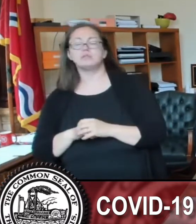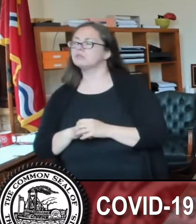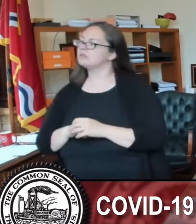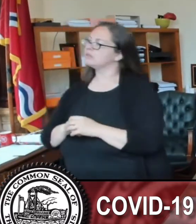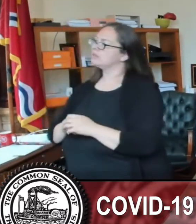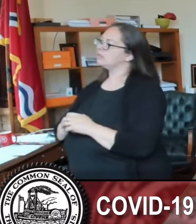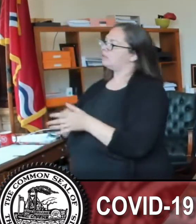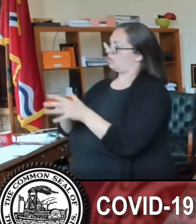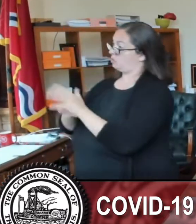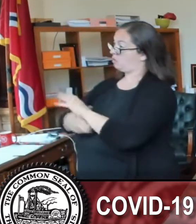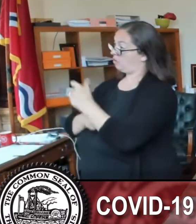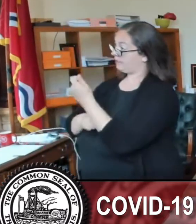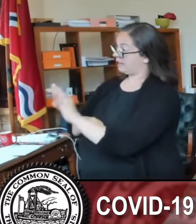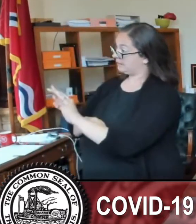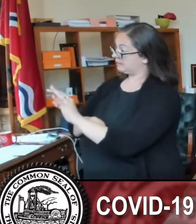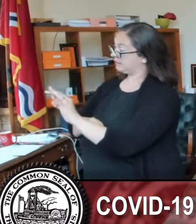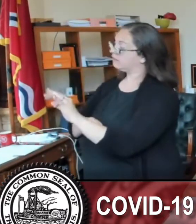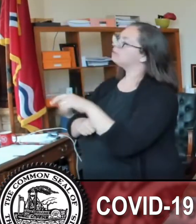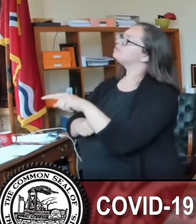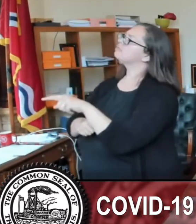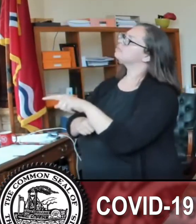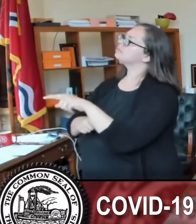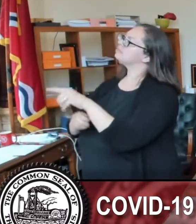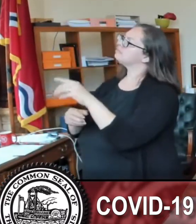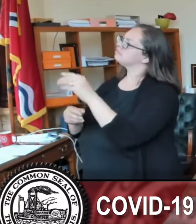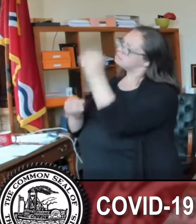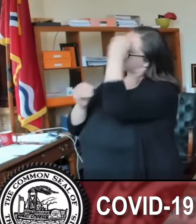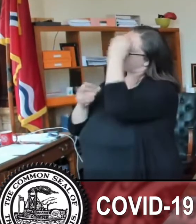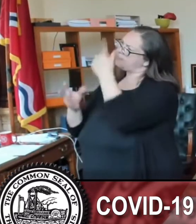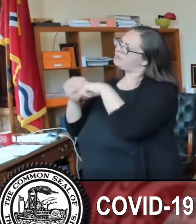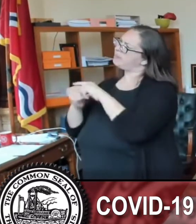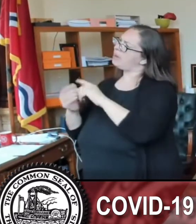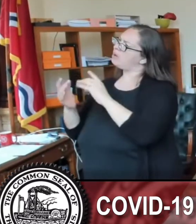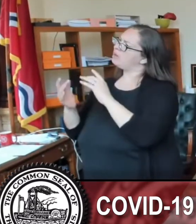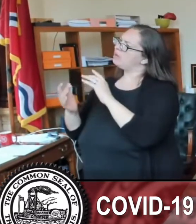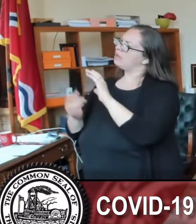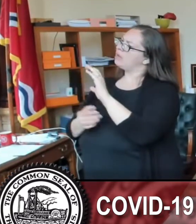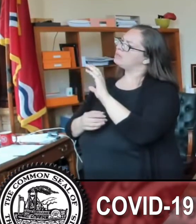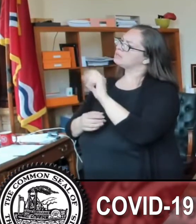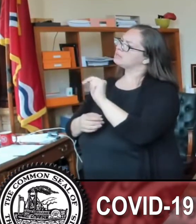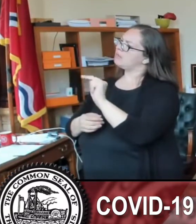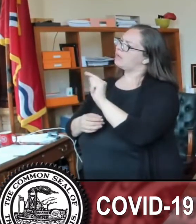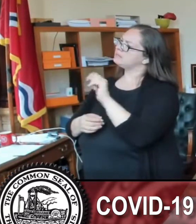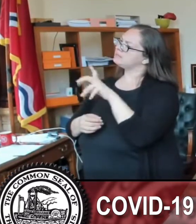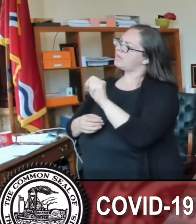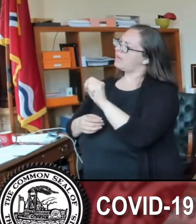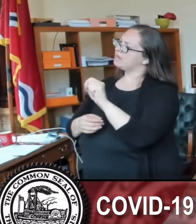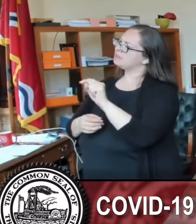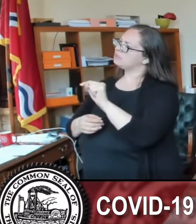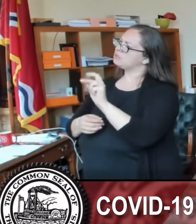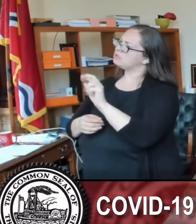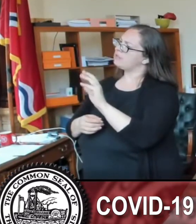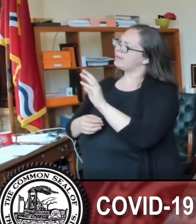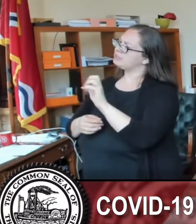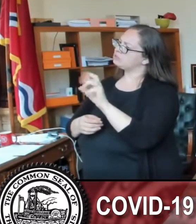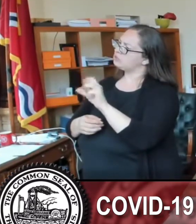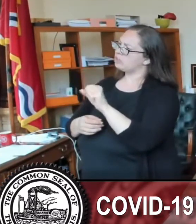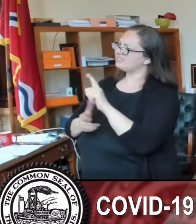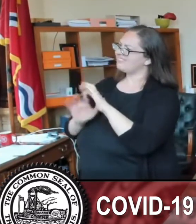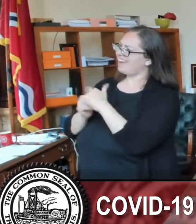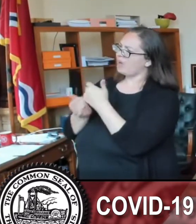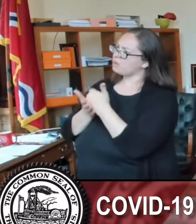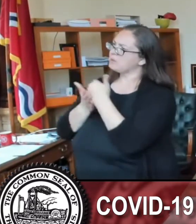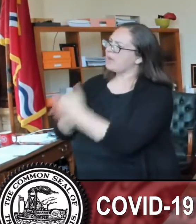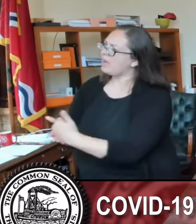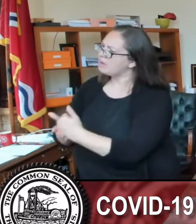of COVID-19, do you have an update on contact tracers, what they're finding out, how they've been helpful, and how they've been able to